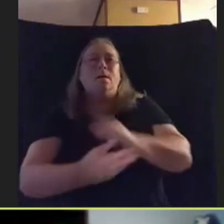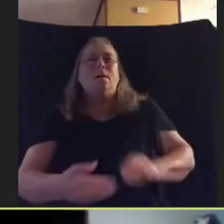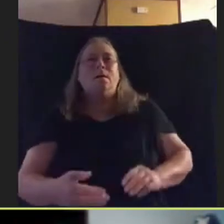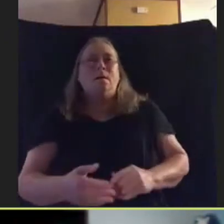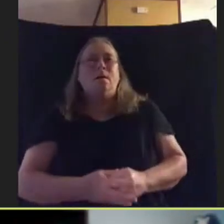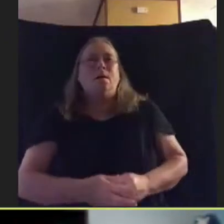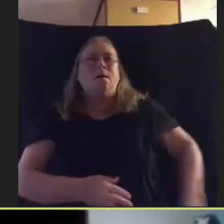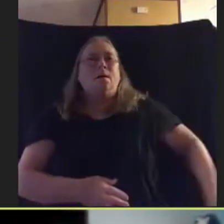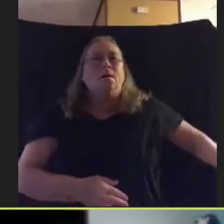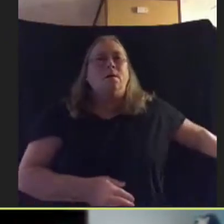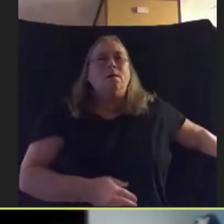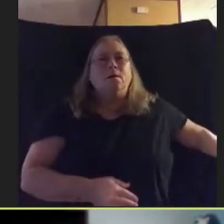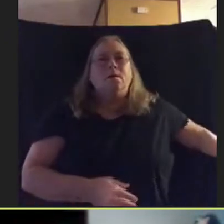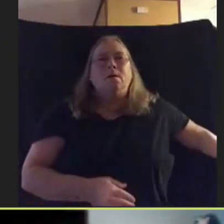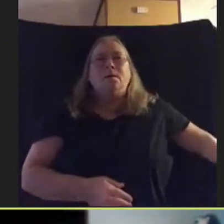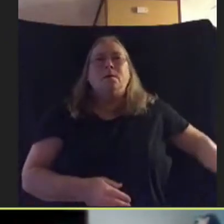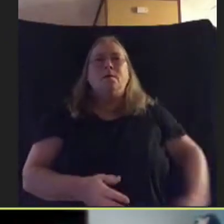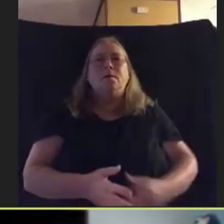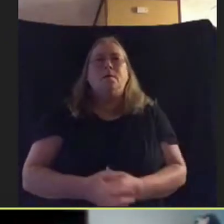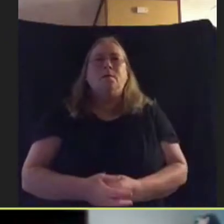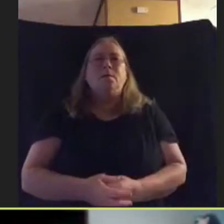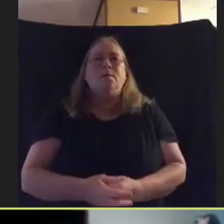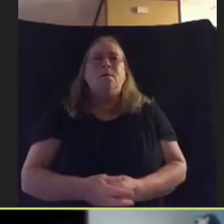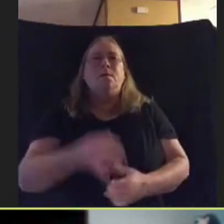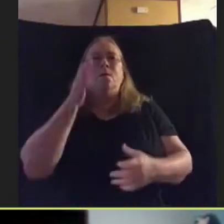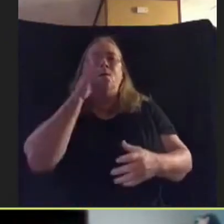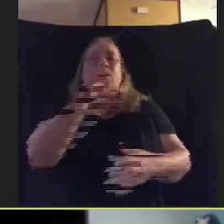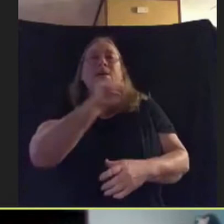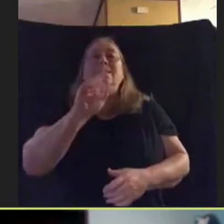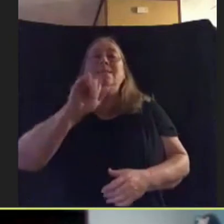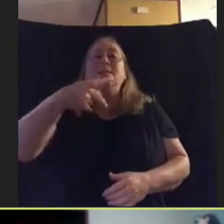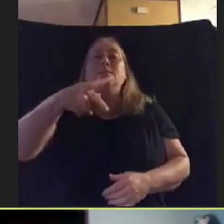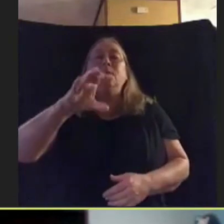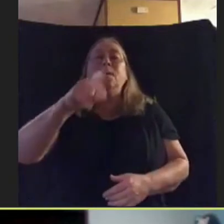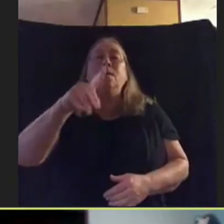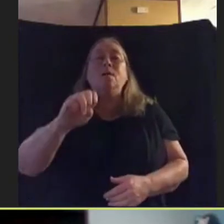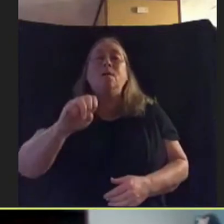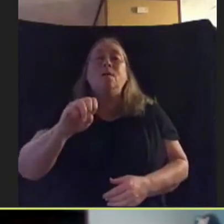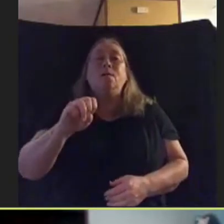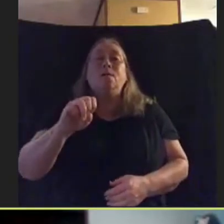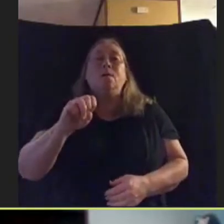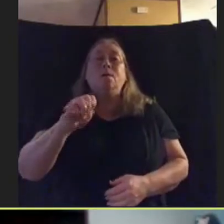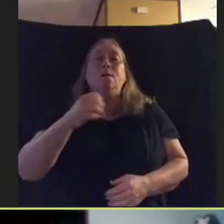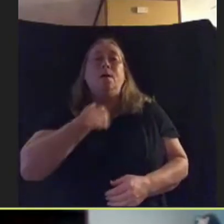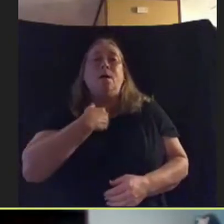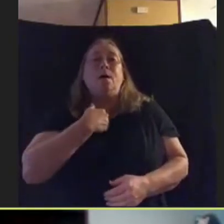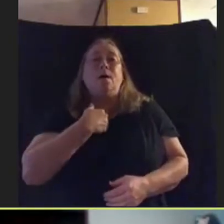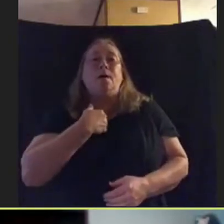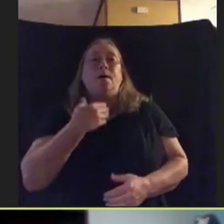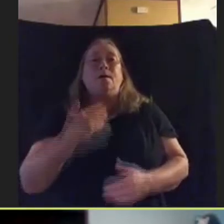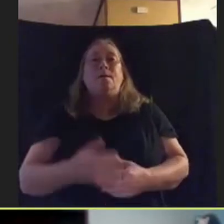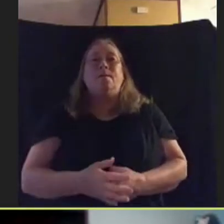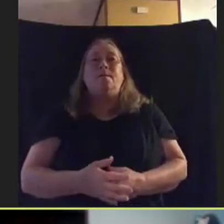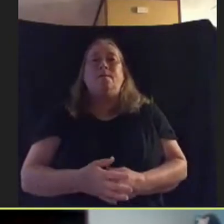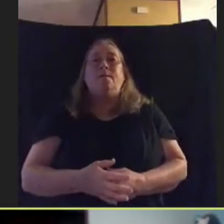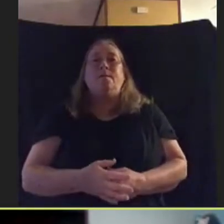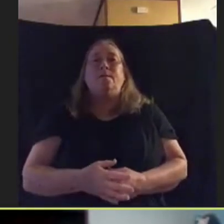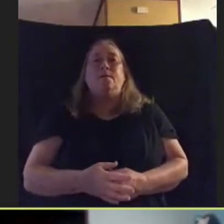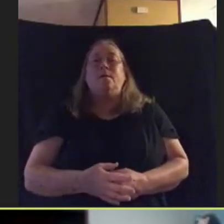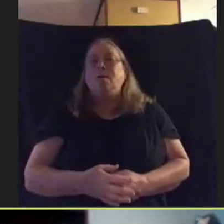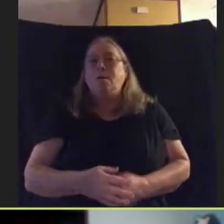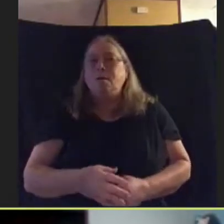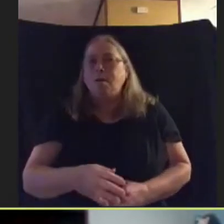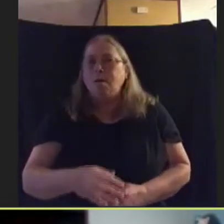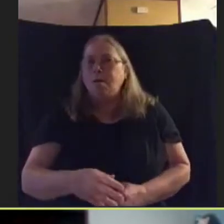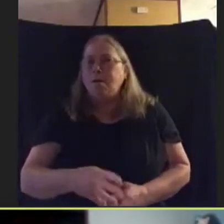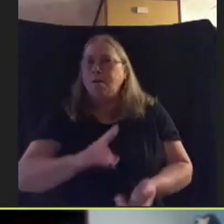And we'll certainly look at the zip code and determine if there's going to be a long-term need to